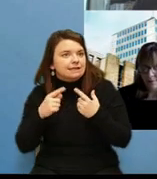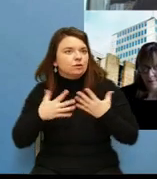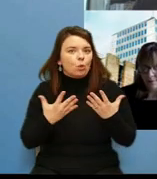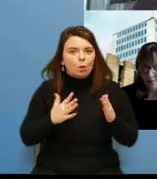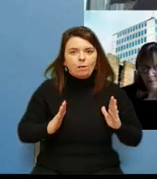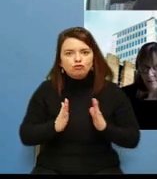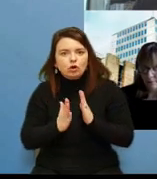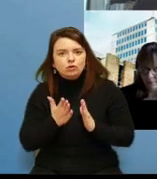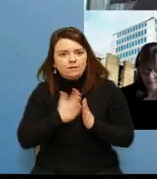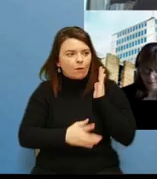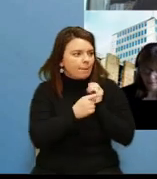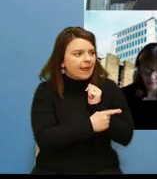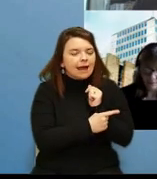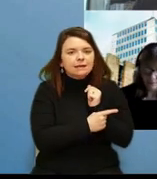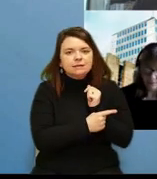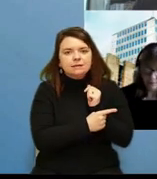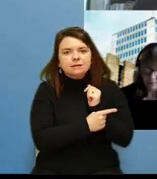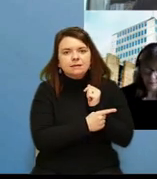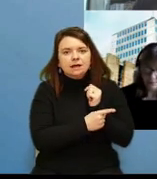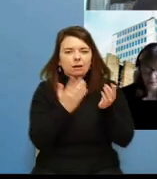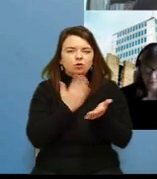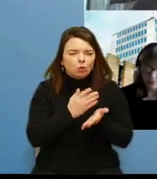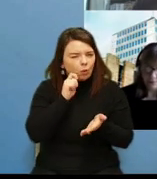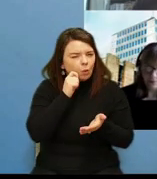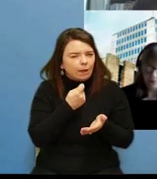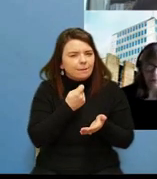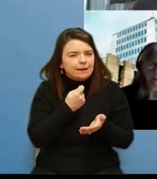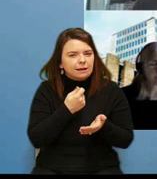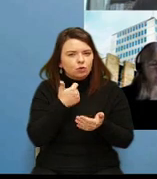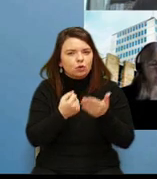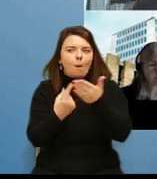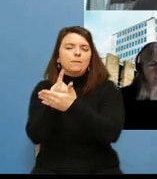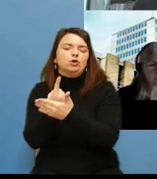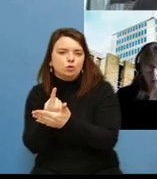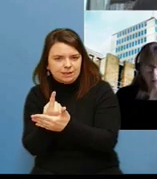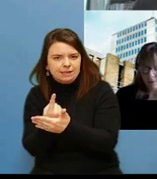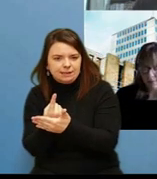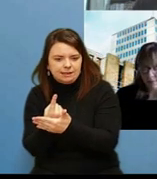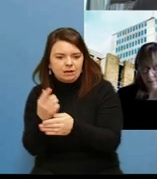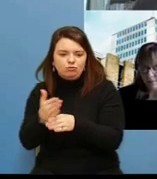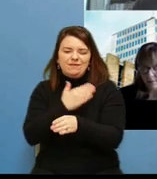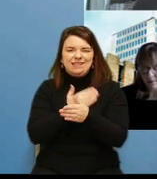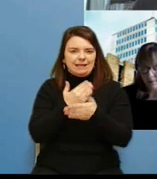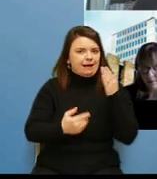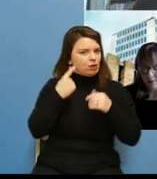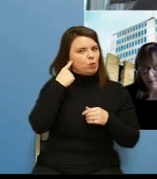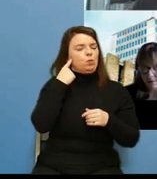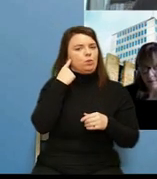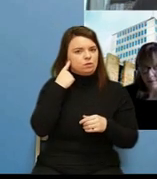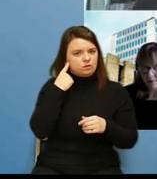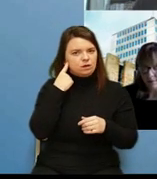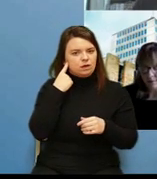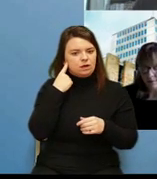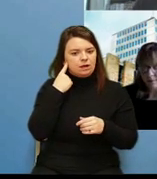are ideas and approaches that come from it, or and I'm sure there will be opportunities